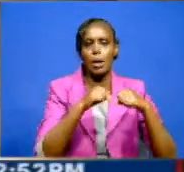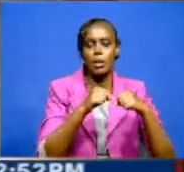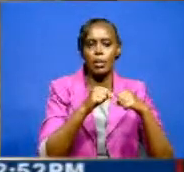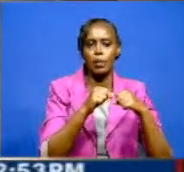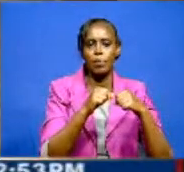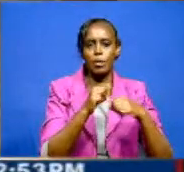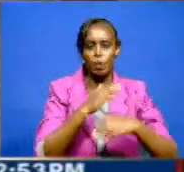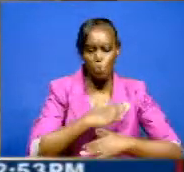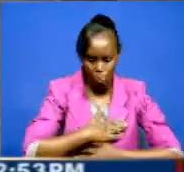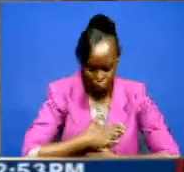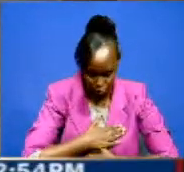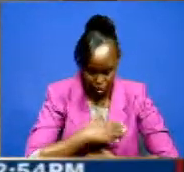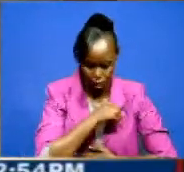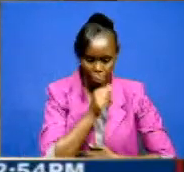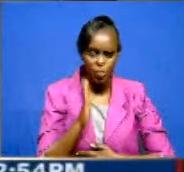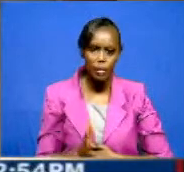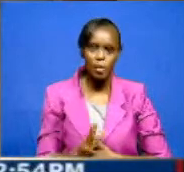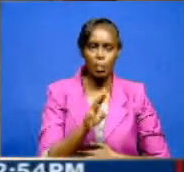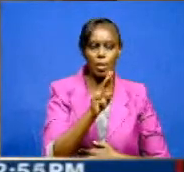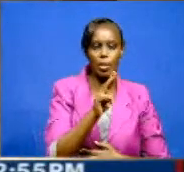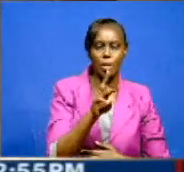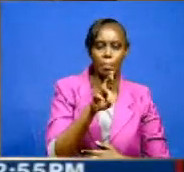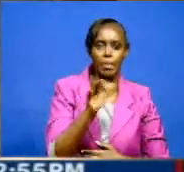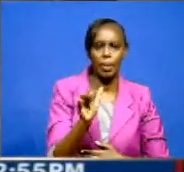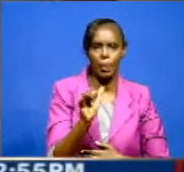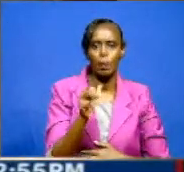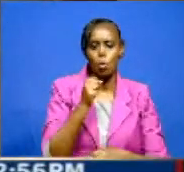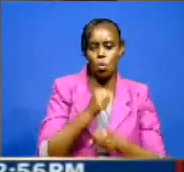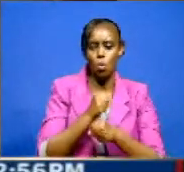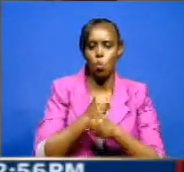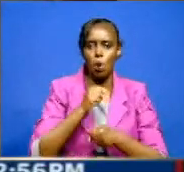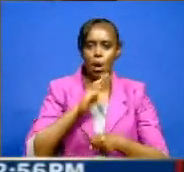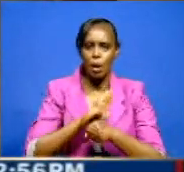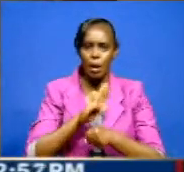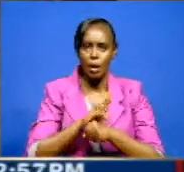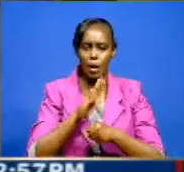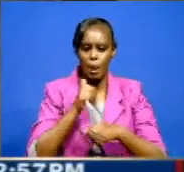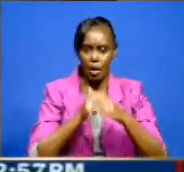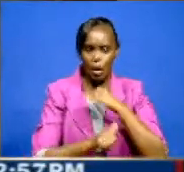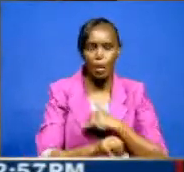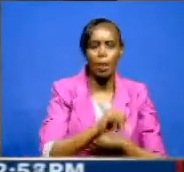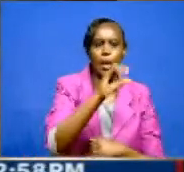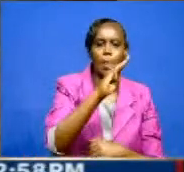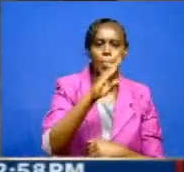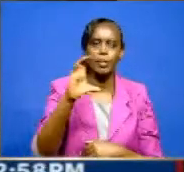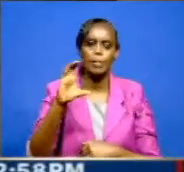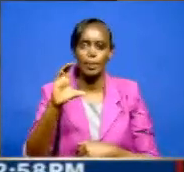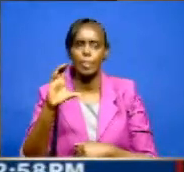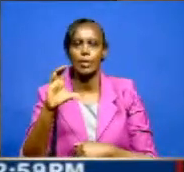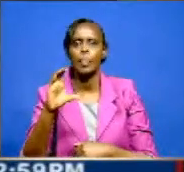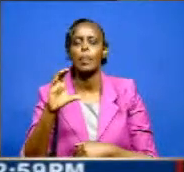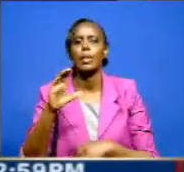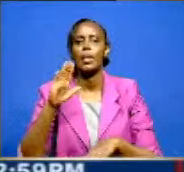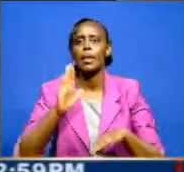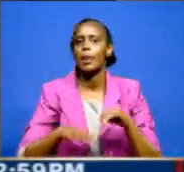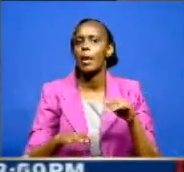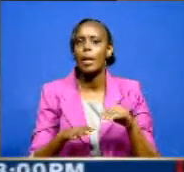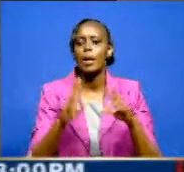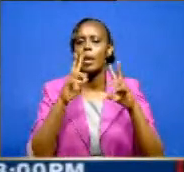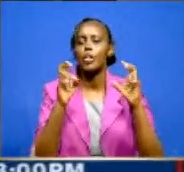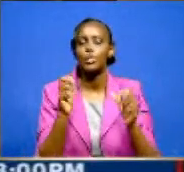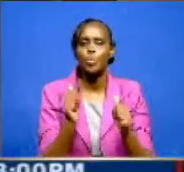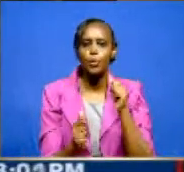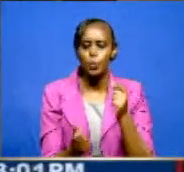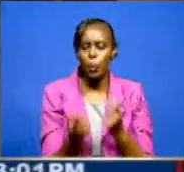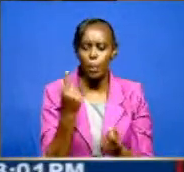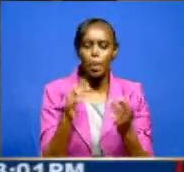there is a lot of work cut out for IBC, because, Mr. Speaker, other than the issue she has